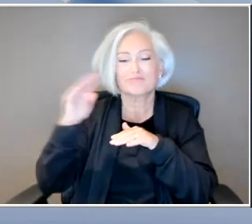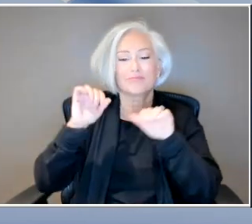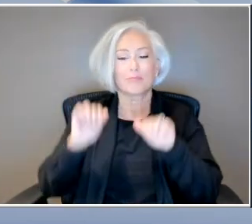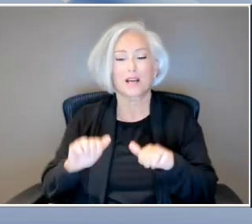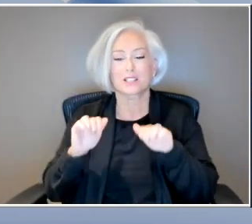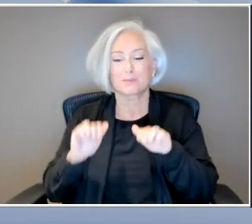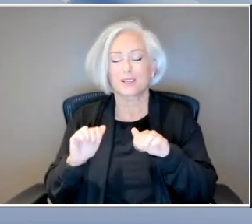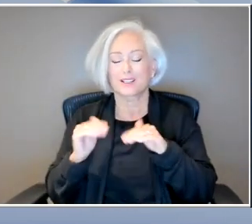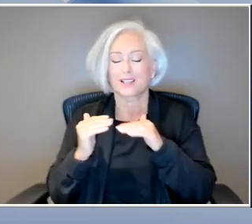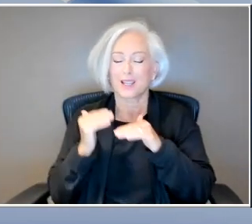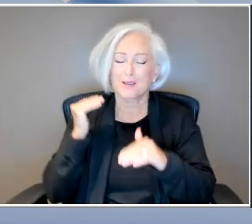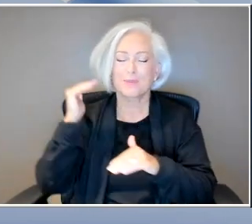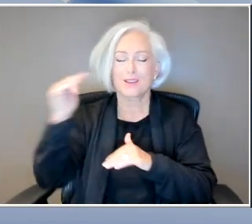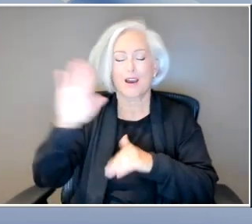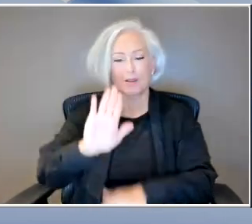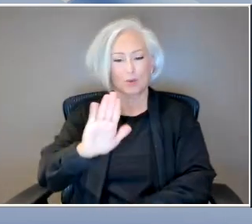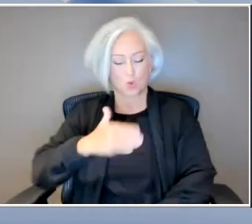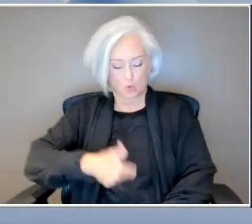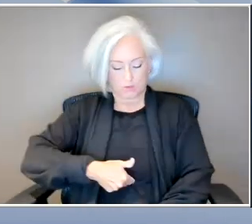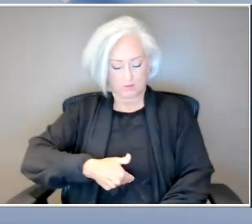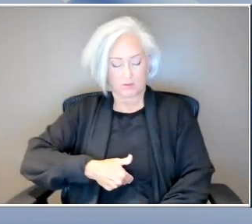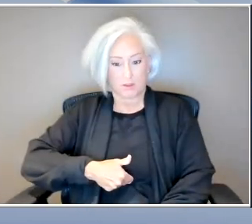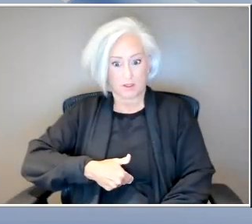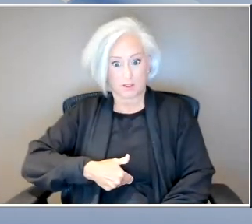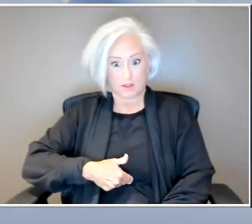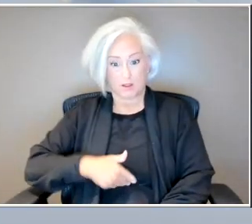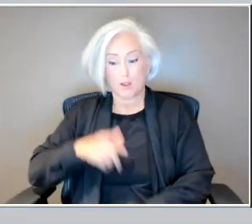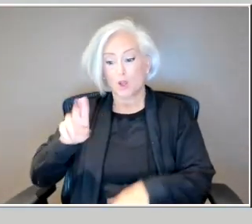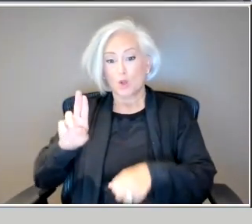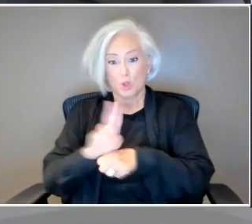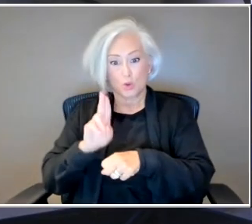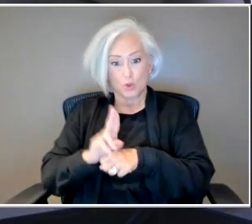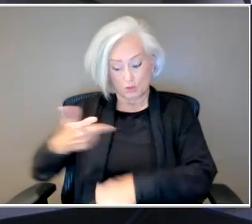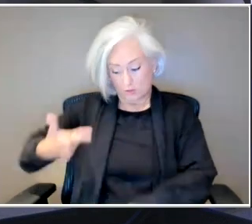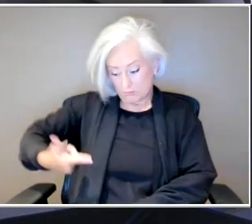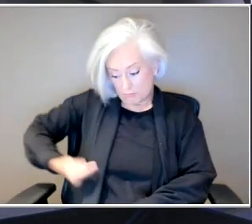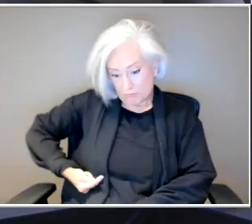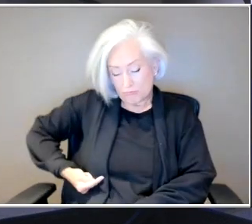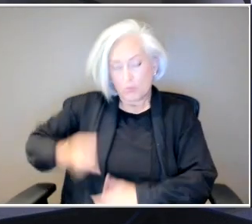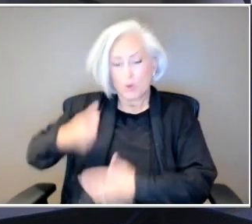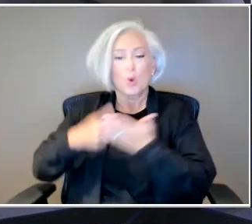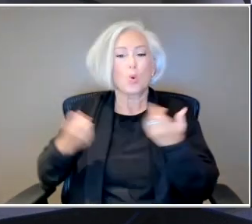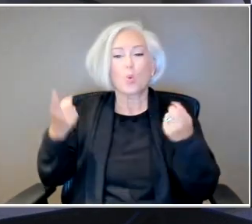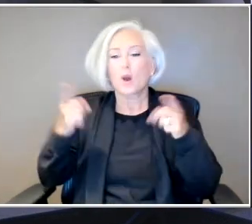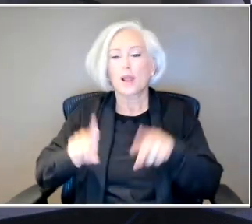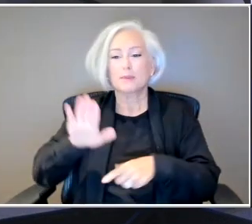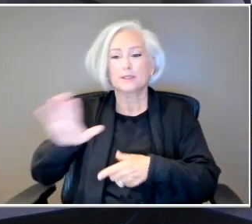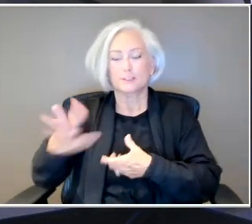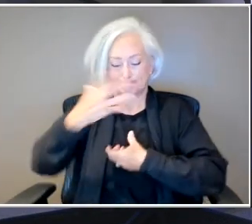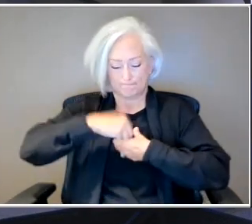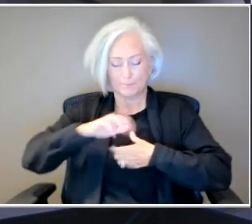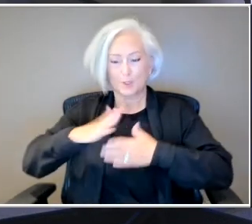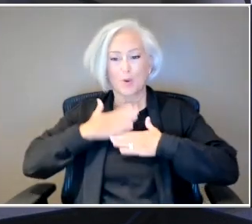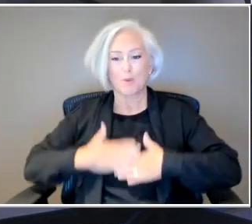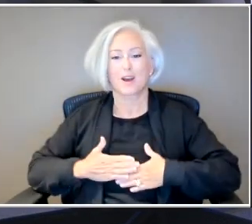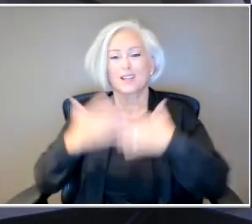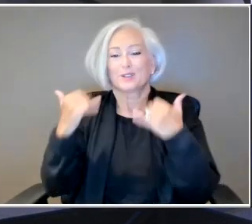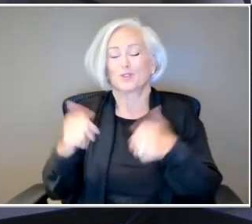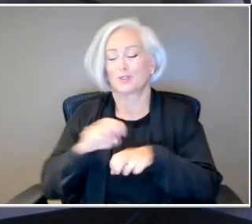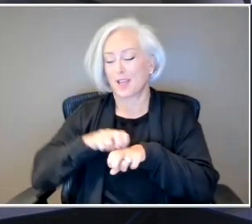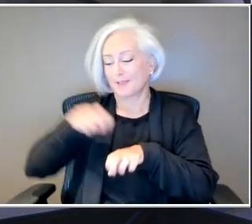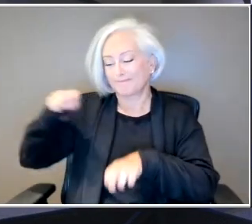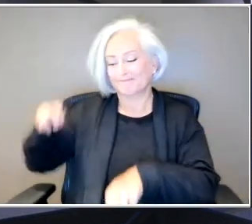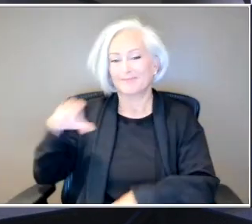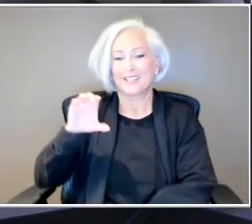happening inside your body after the injection. I am joined today, next to me is Cynthia Zabrowski, who works here at the